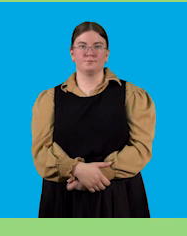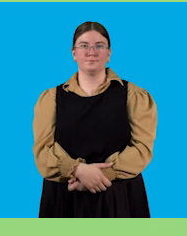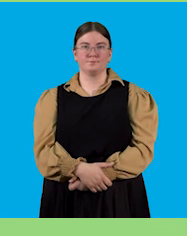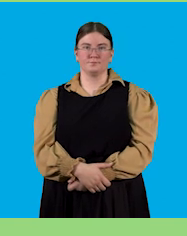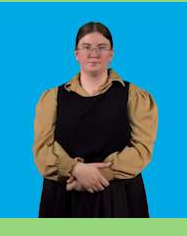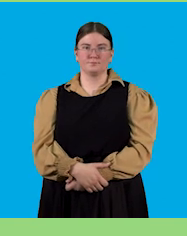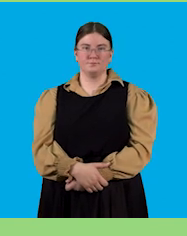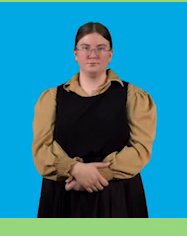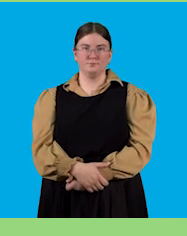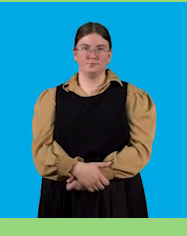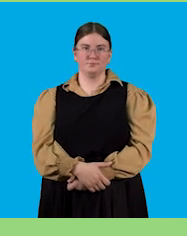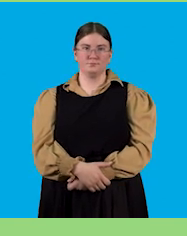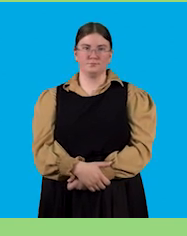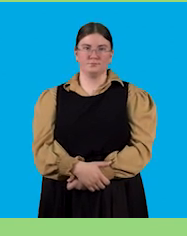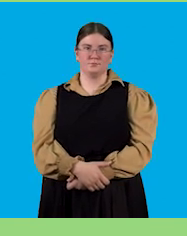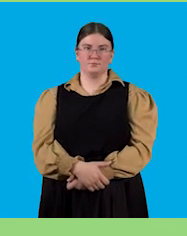transported.